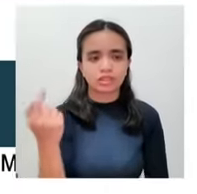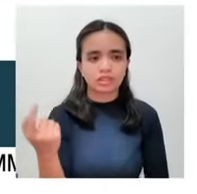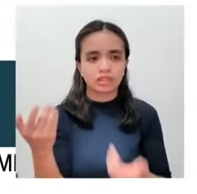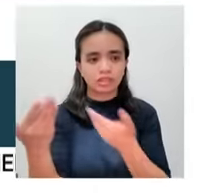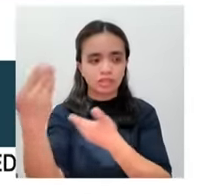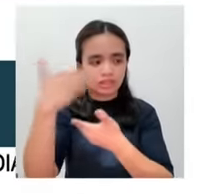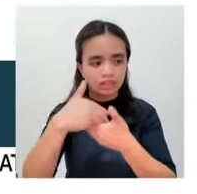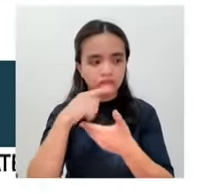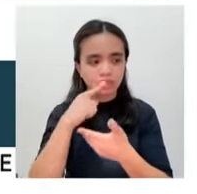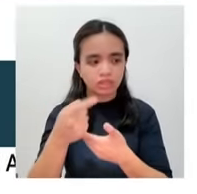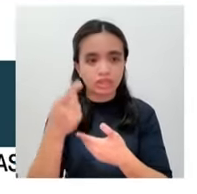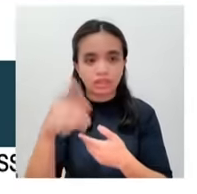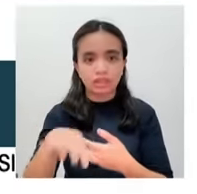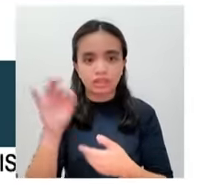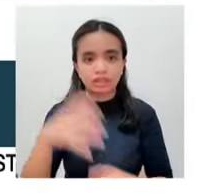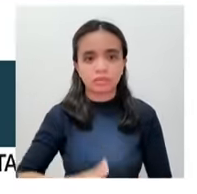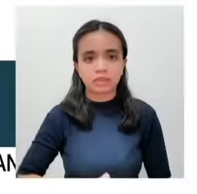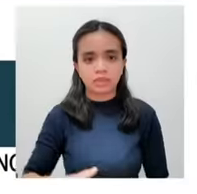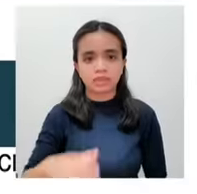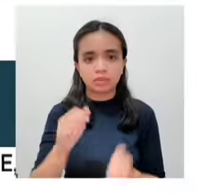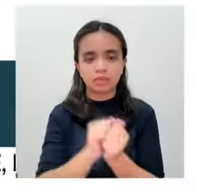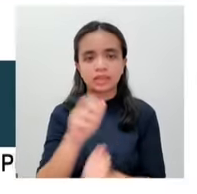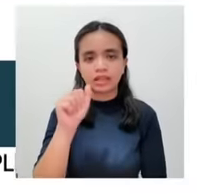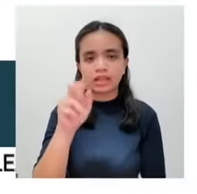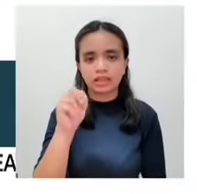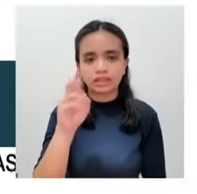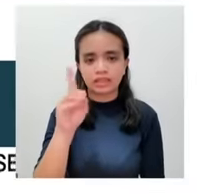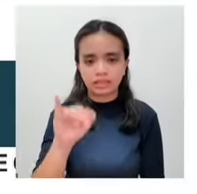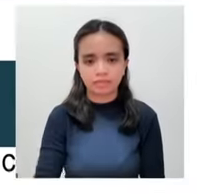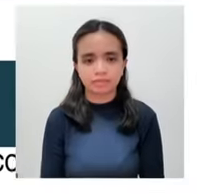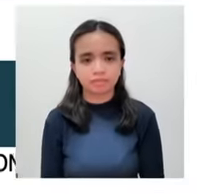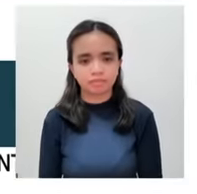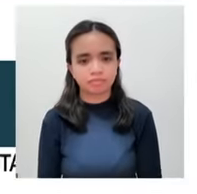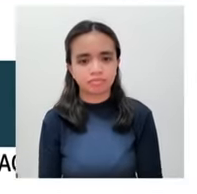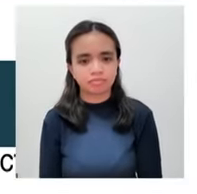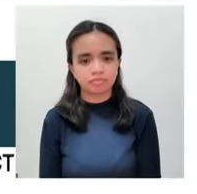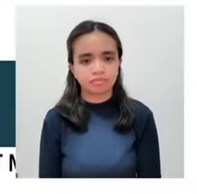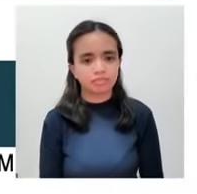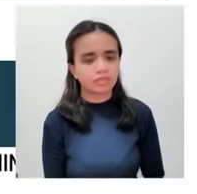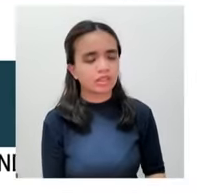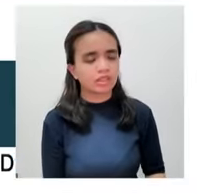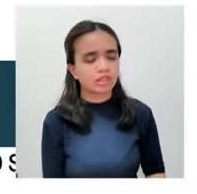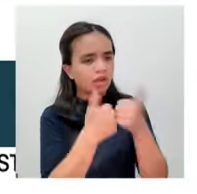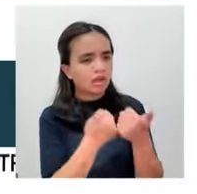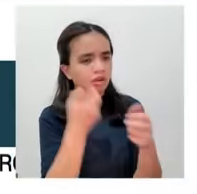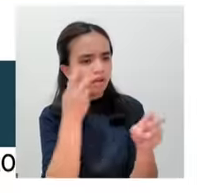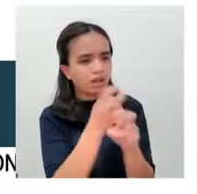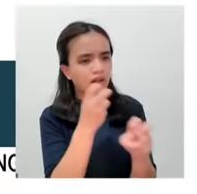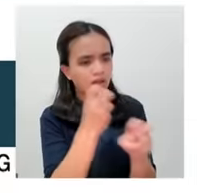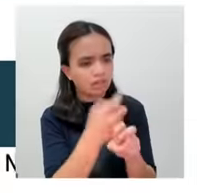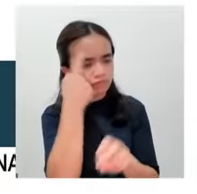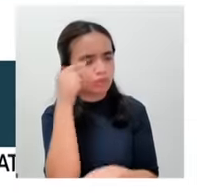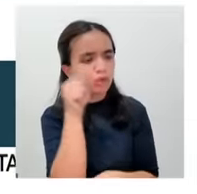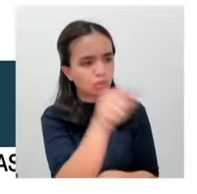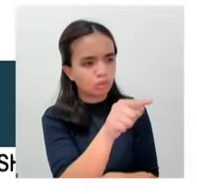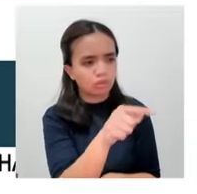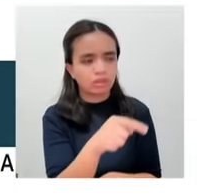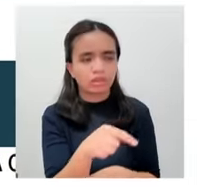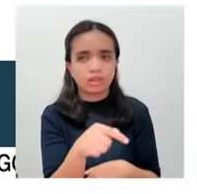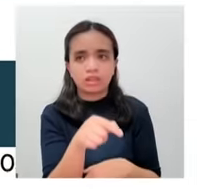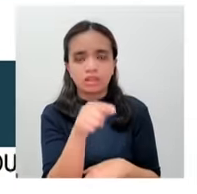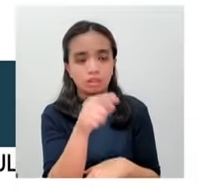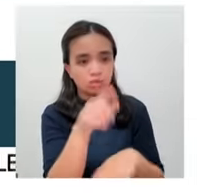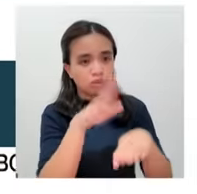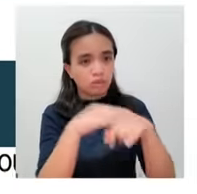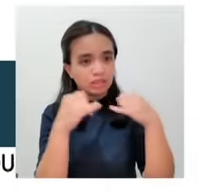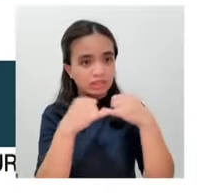that they were pregnant with Andy. Oh. Bibeth, how difficult is it for you to be hearing? I know you were online already